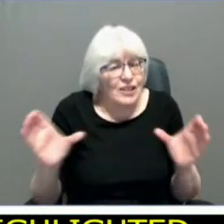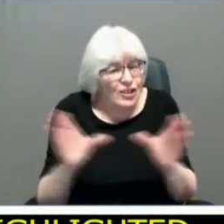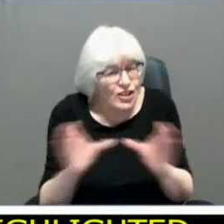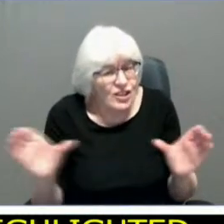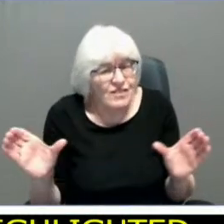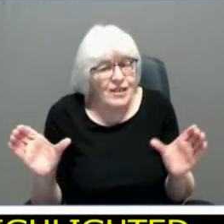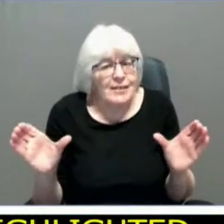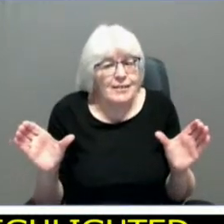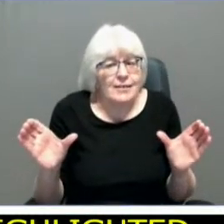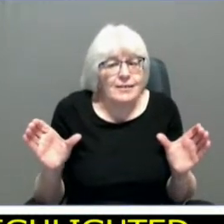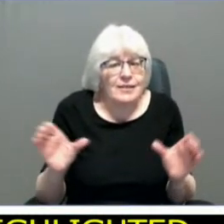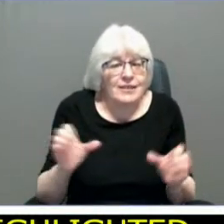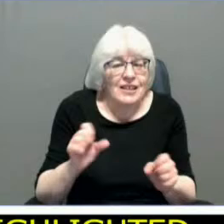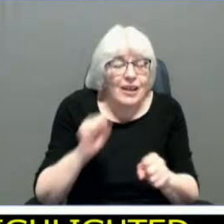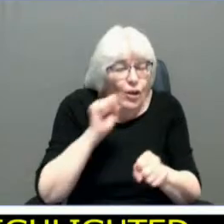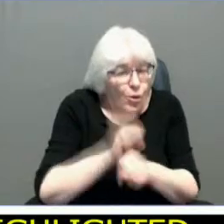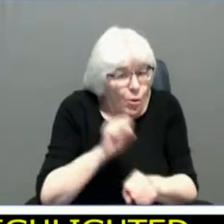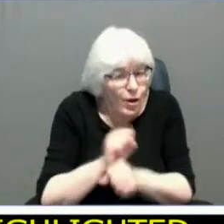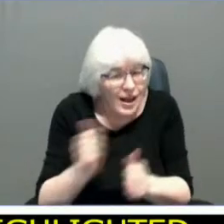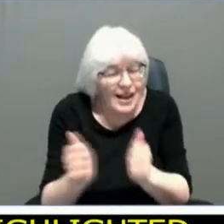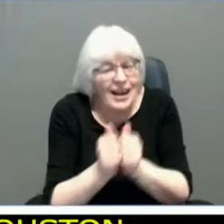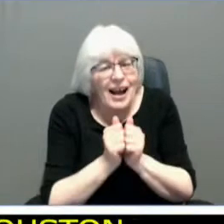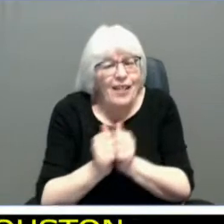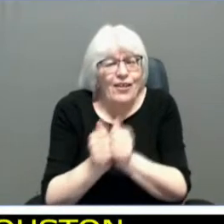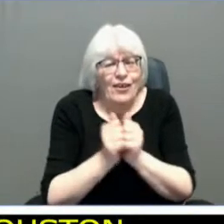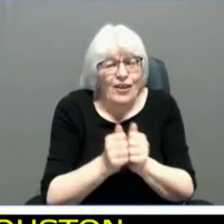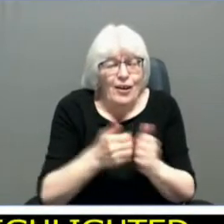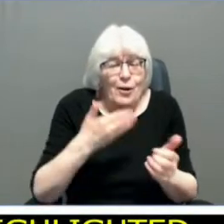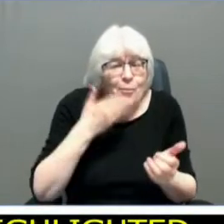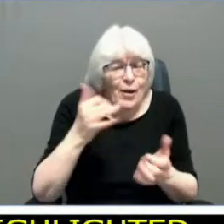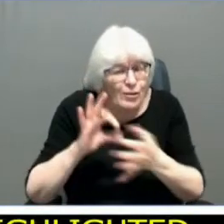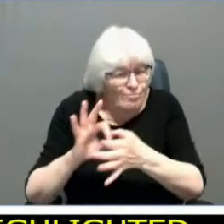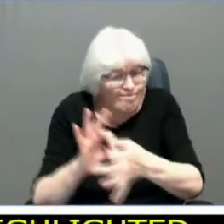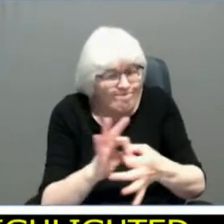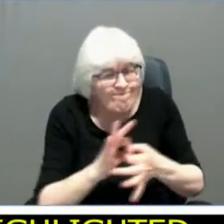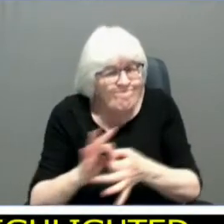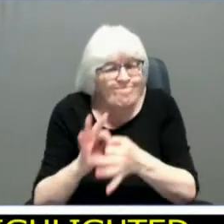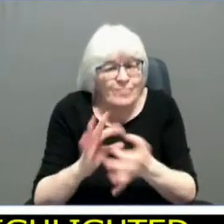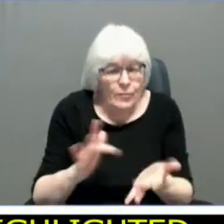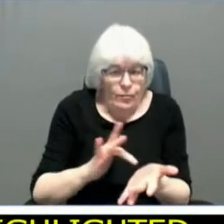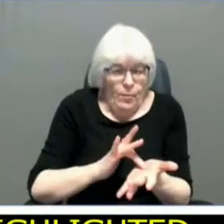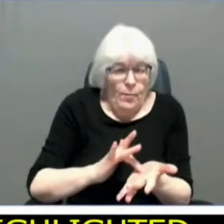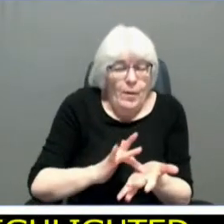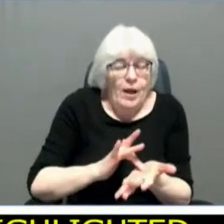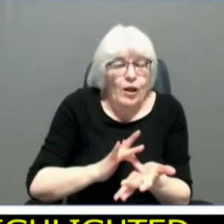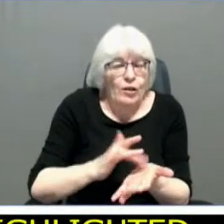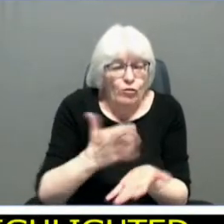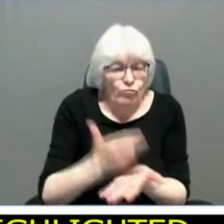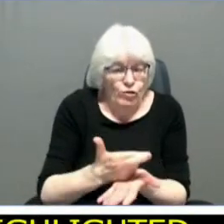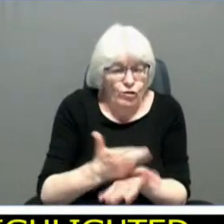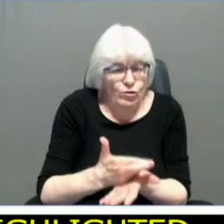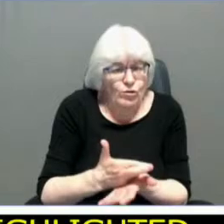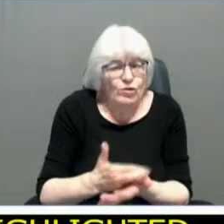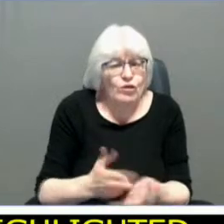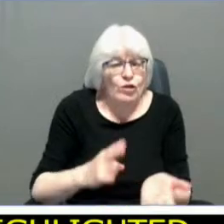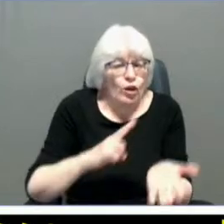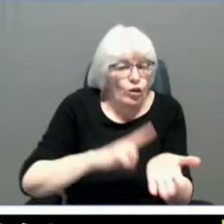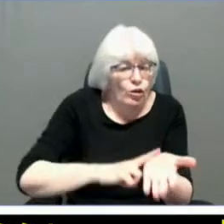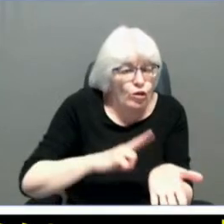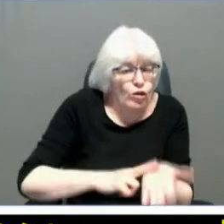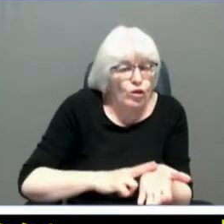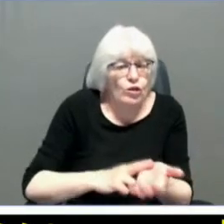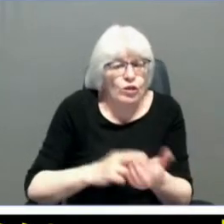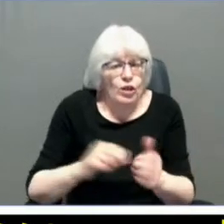better coordination of resources, medical resources, having association, nursing associations work better, closer together so we can